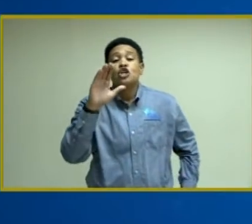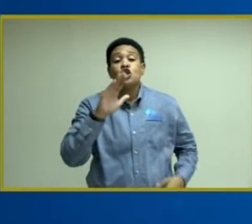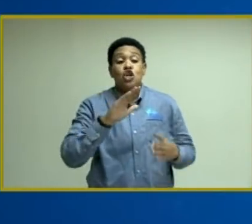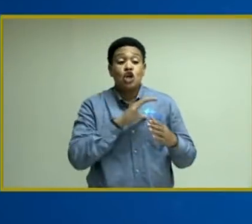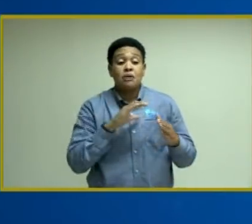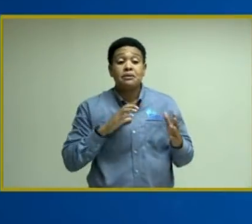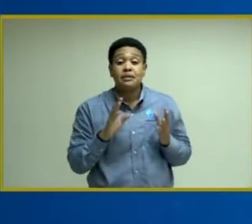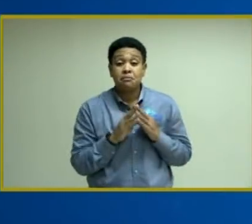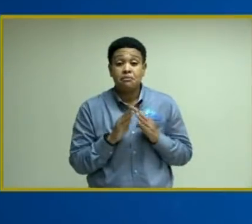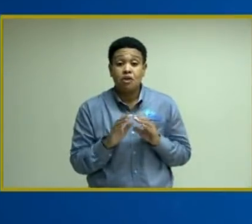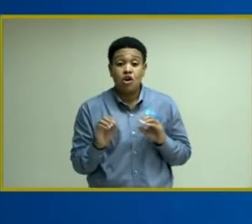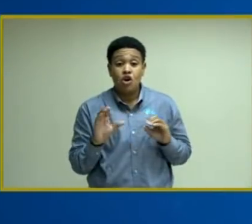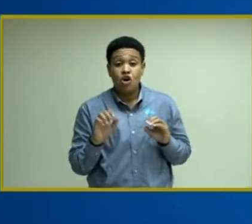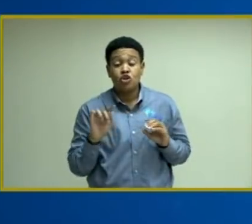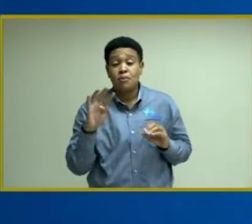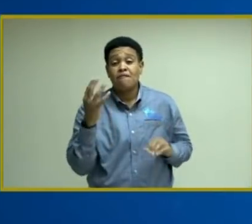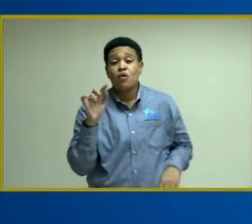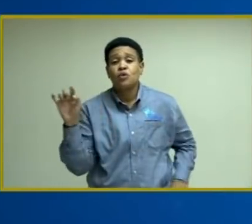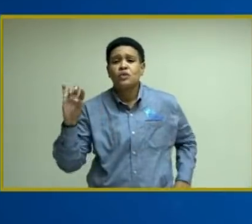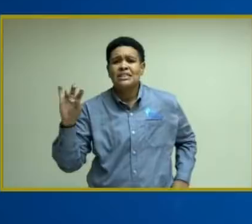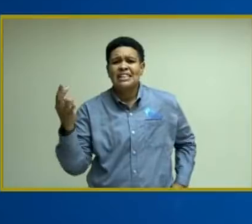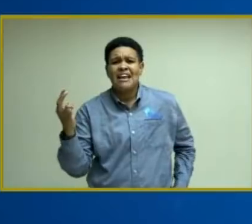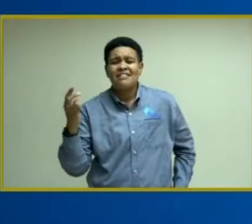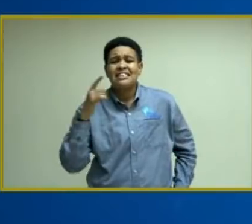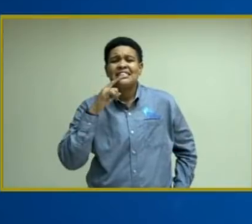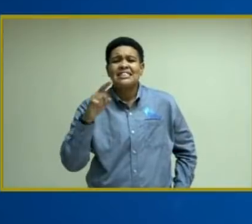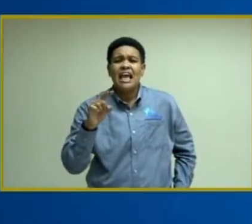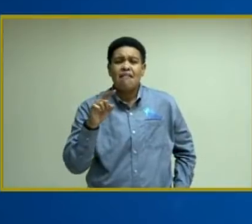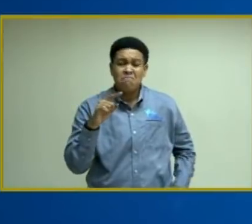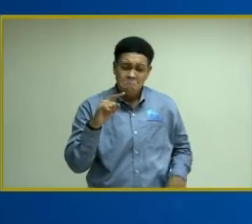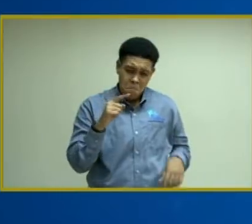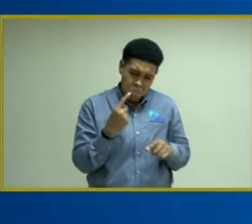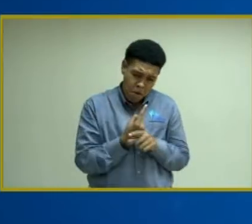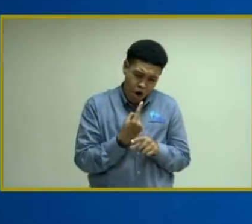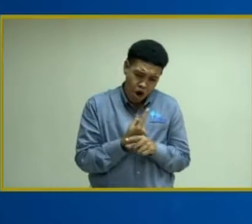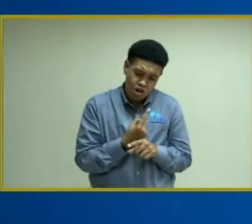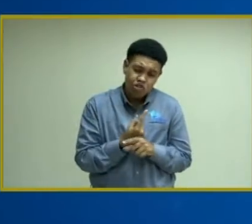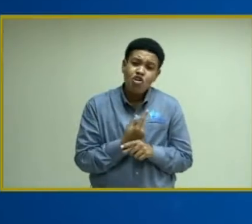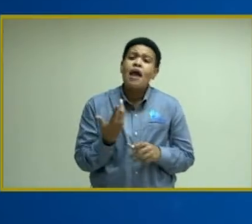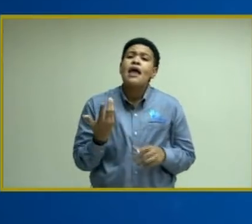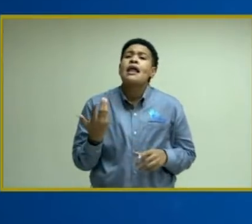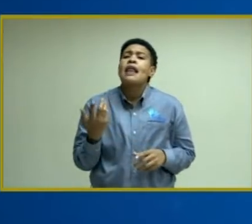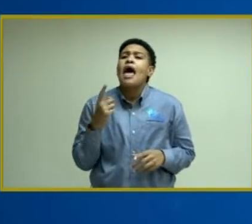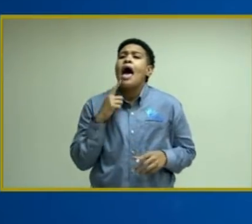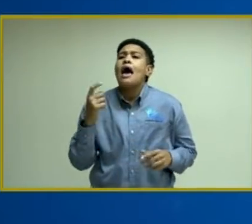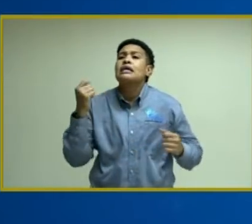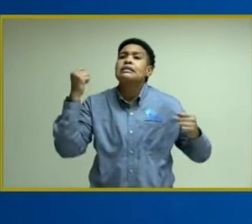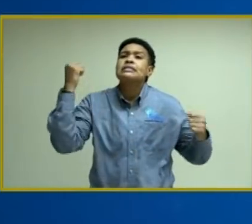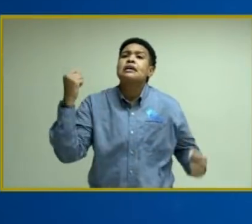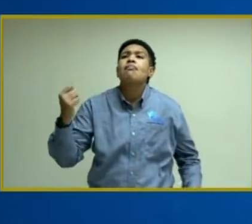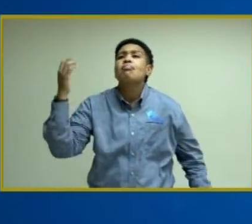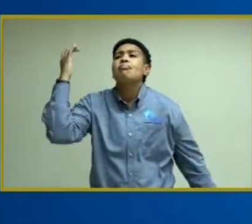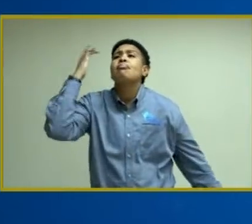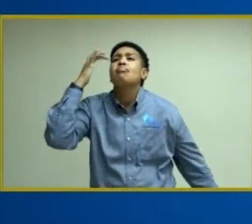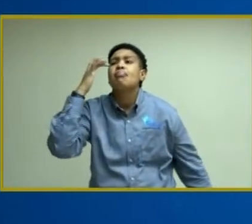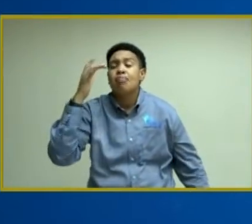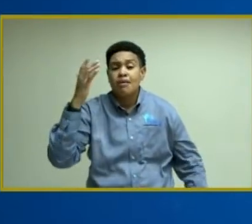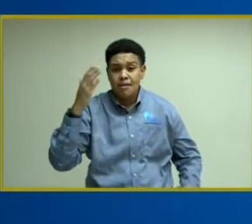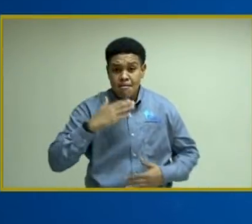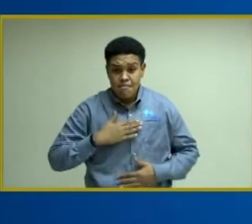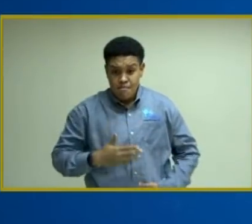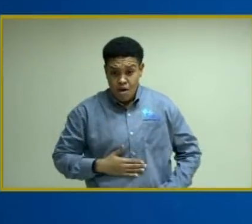of that, they have recommended that moderately and severely immunocompromised persons should be offered